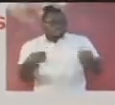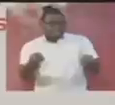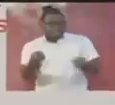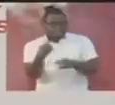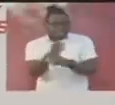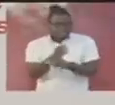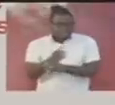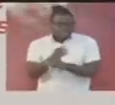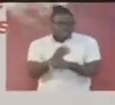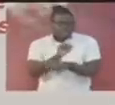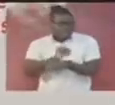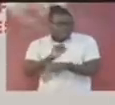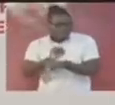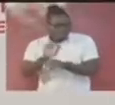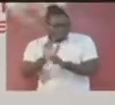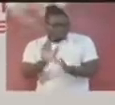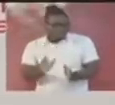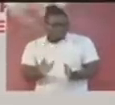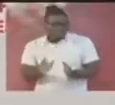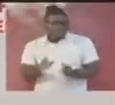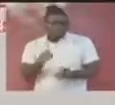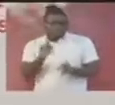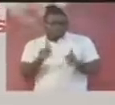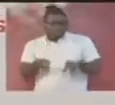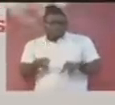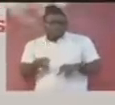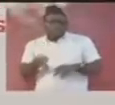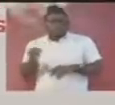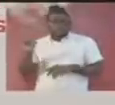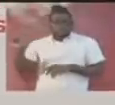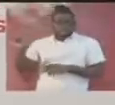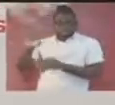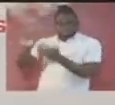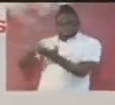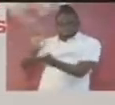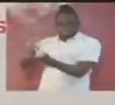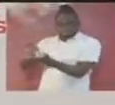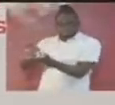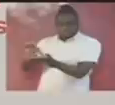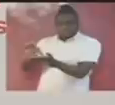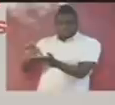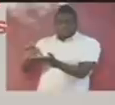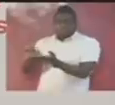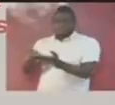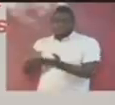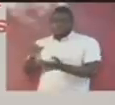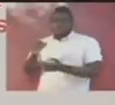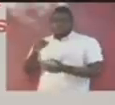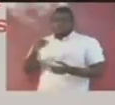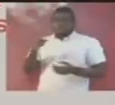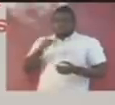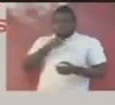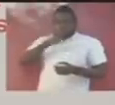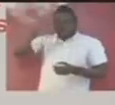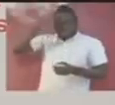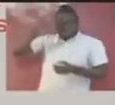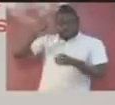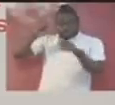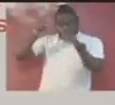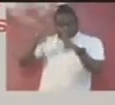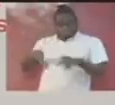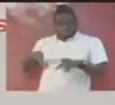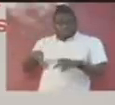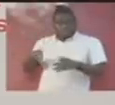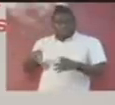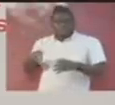our non-communicable diseases clinics, our elderly, teachers, so on, essential workers. When we reach the